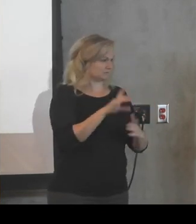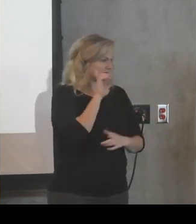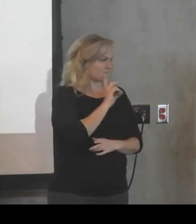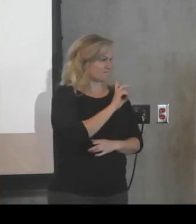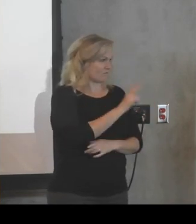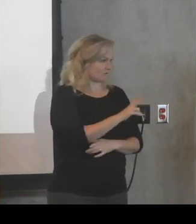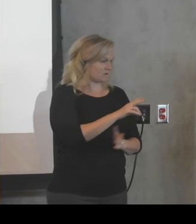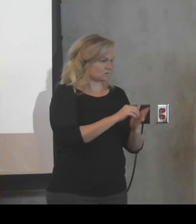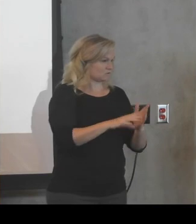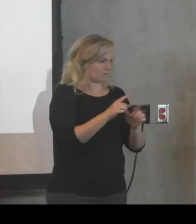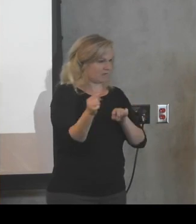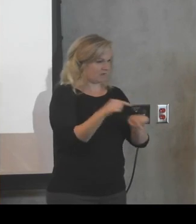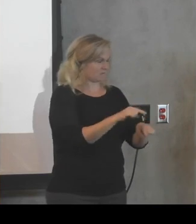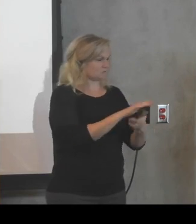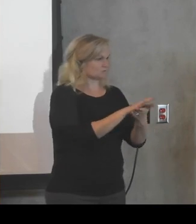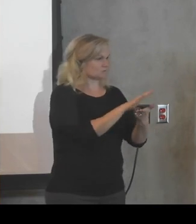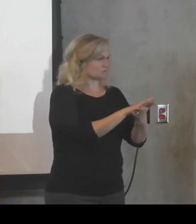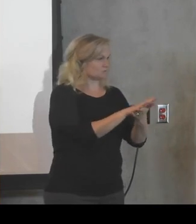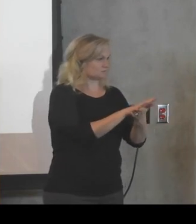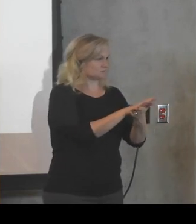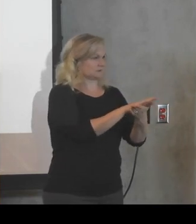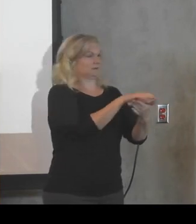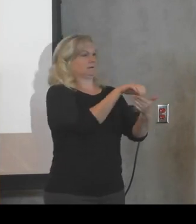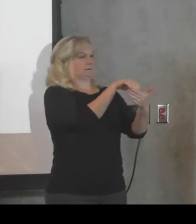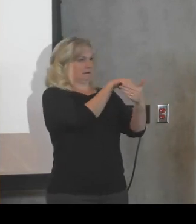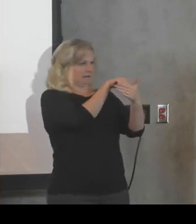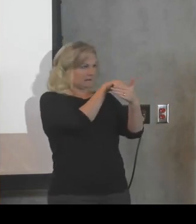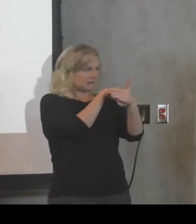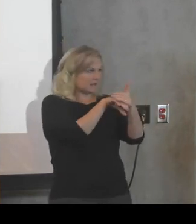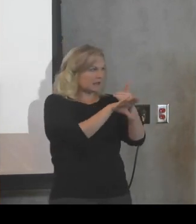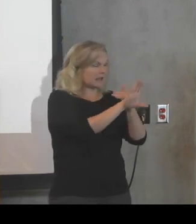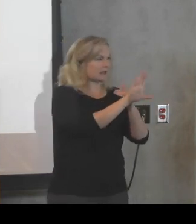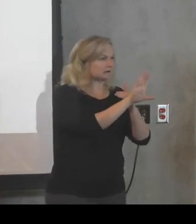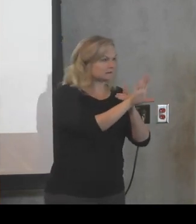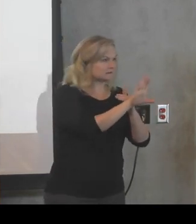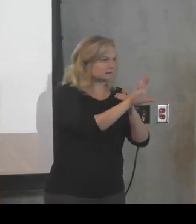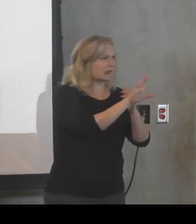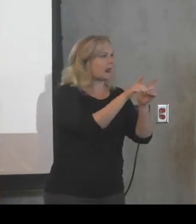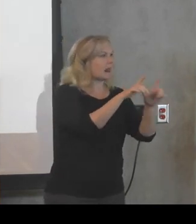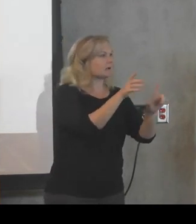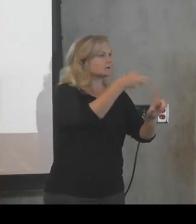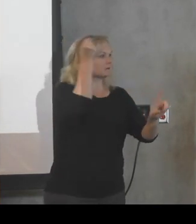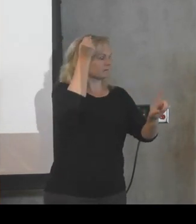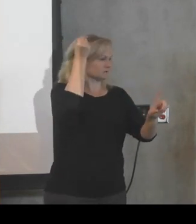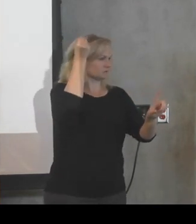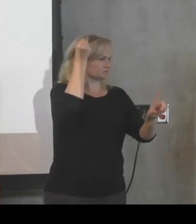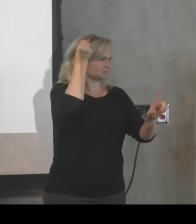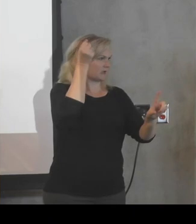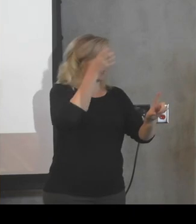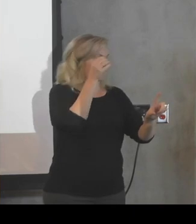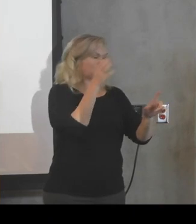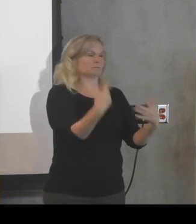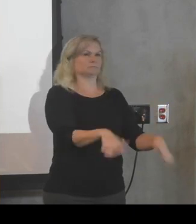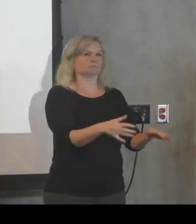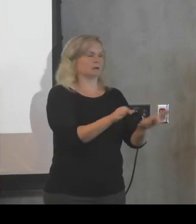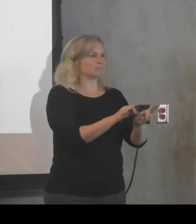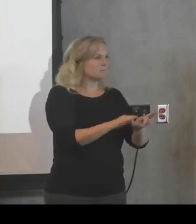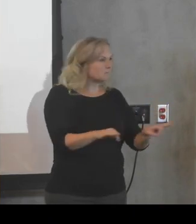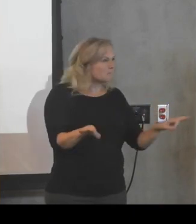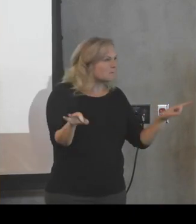are coming to school, you know, with that lack of language, and how important it is